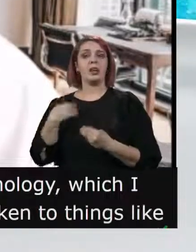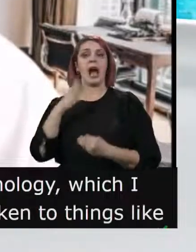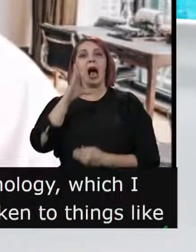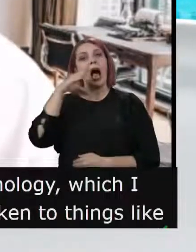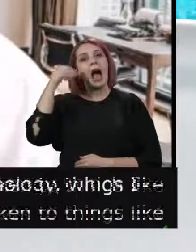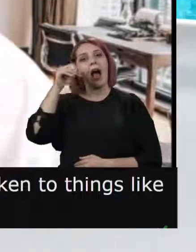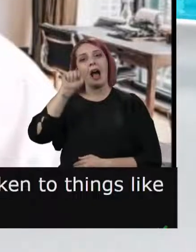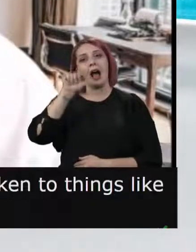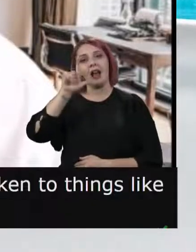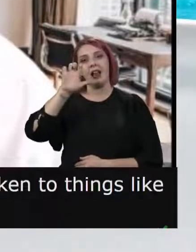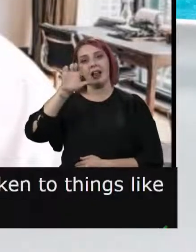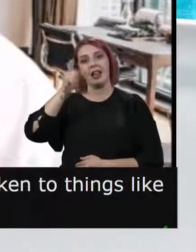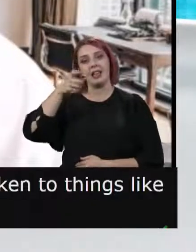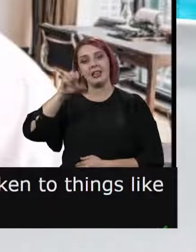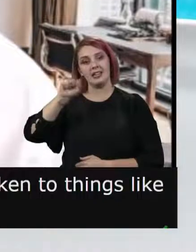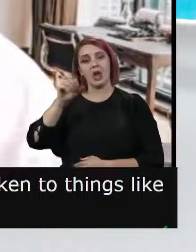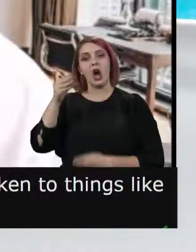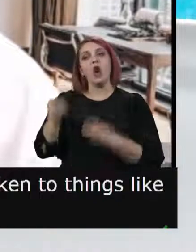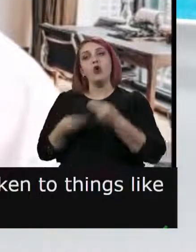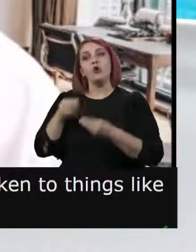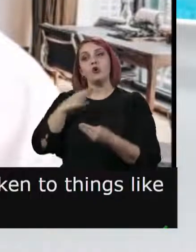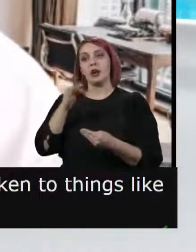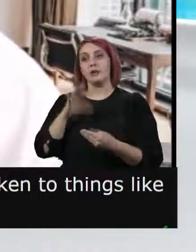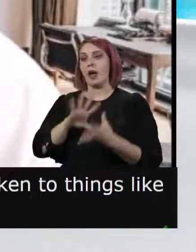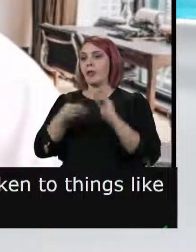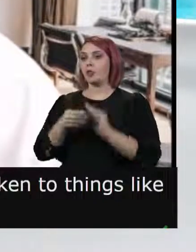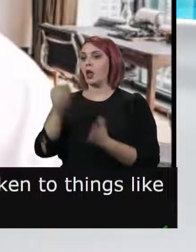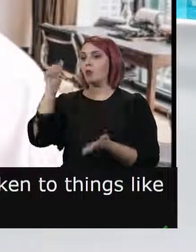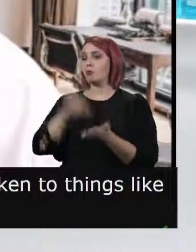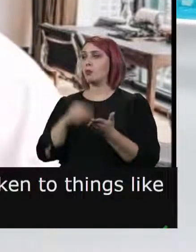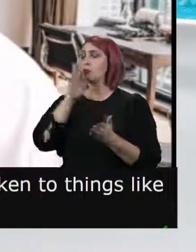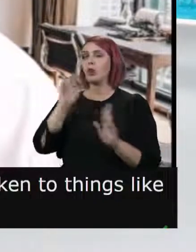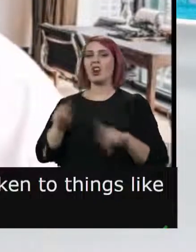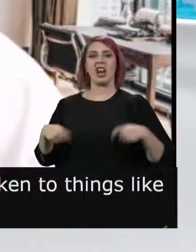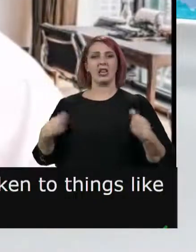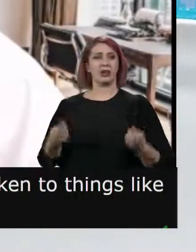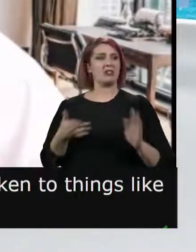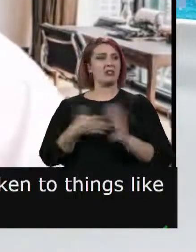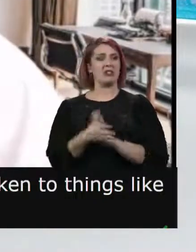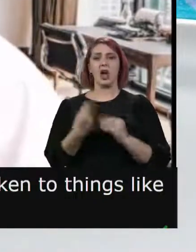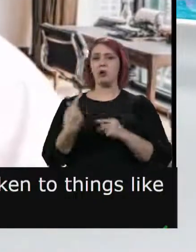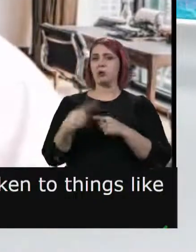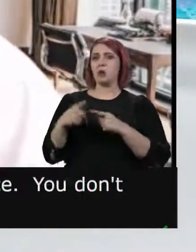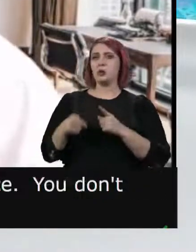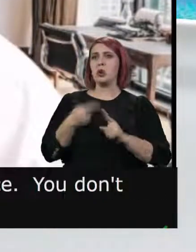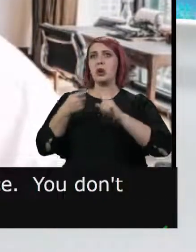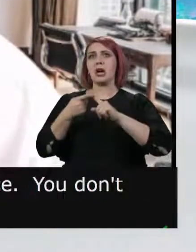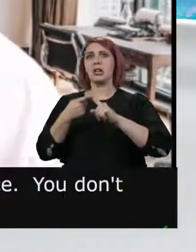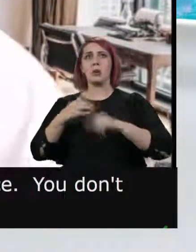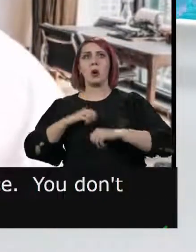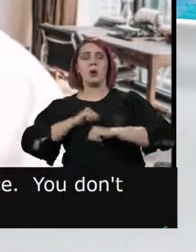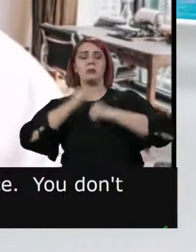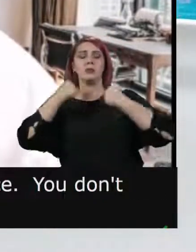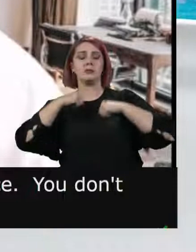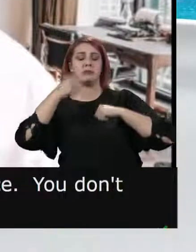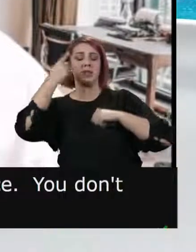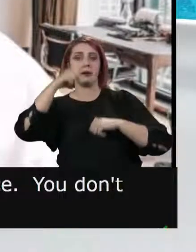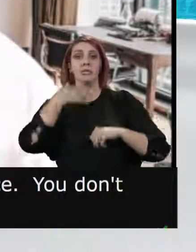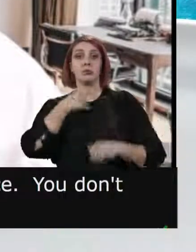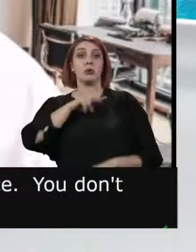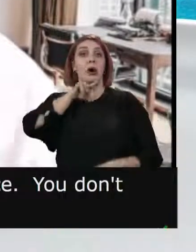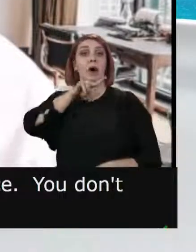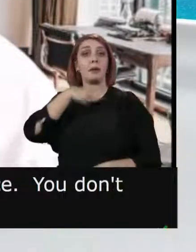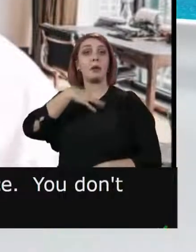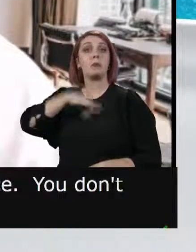such a natural interface. You don't have to learn to do very much to use Alexa. If you can speak, you can access information, or you can